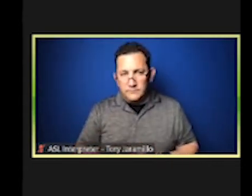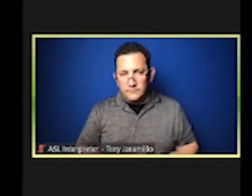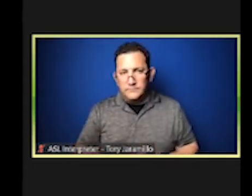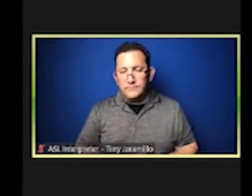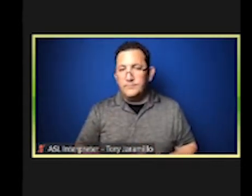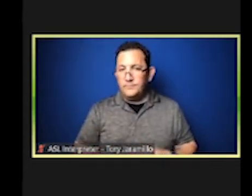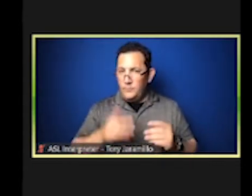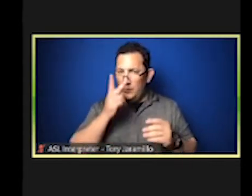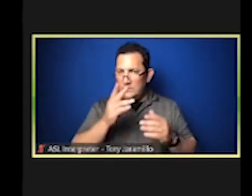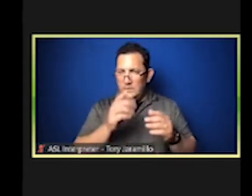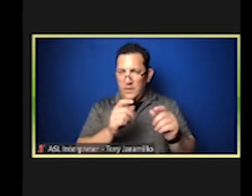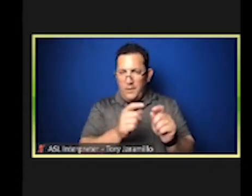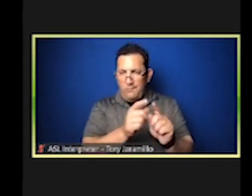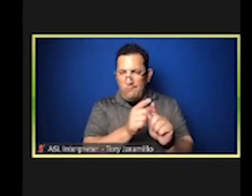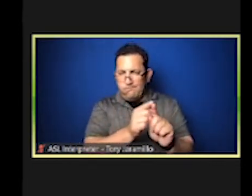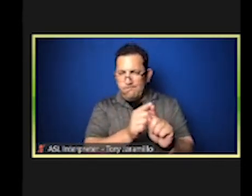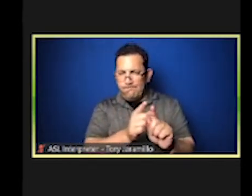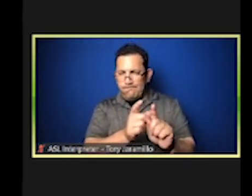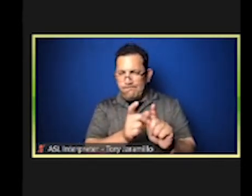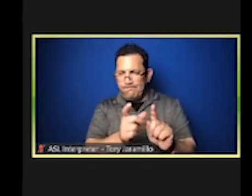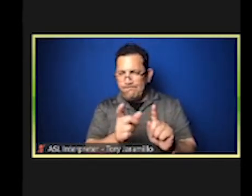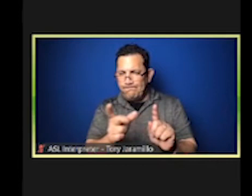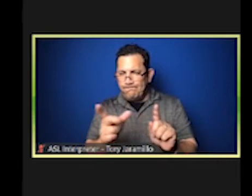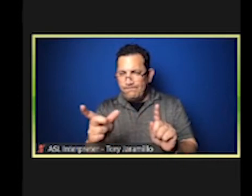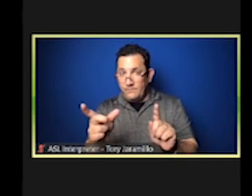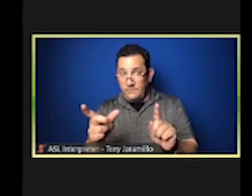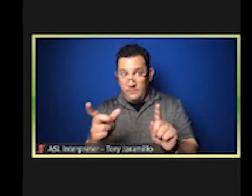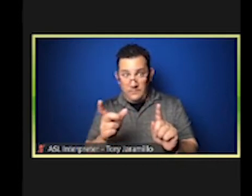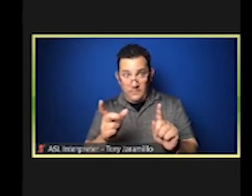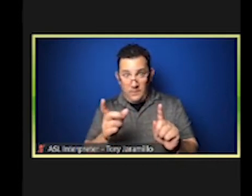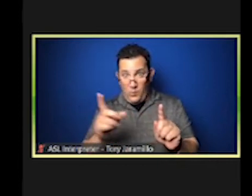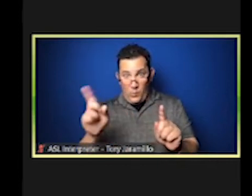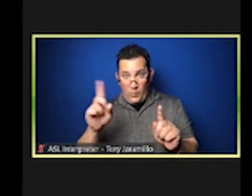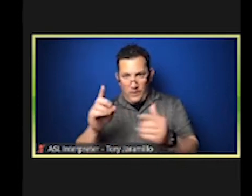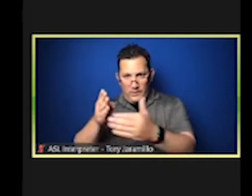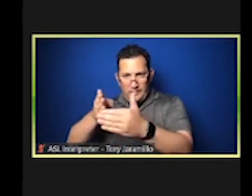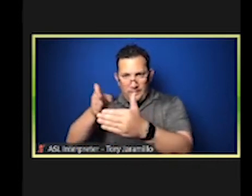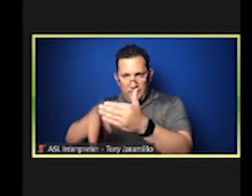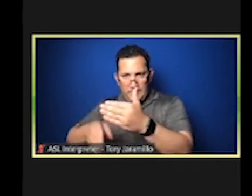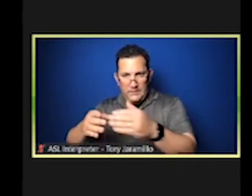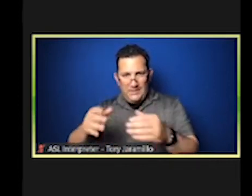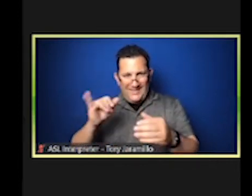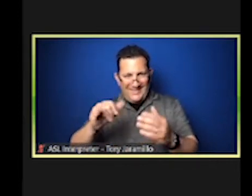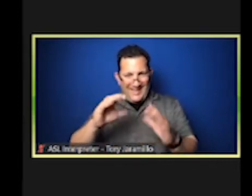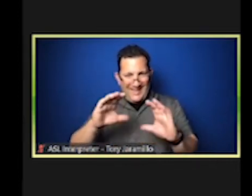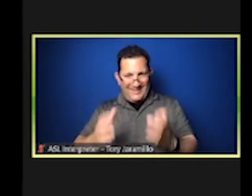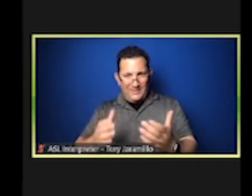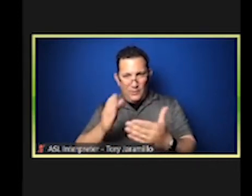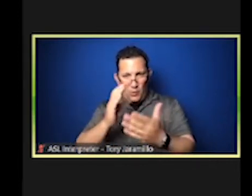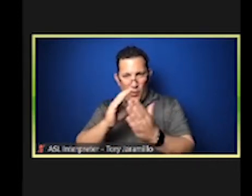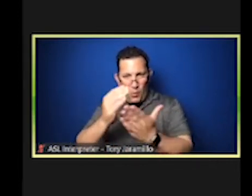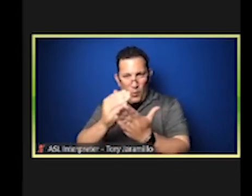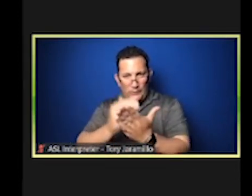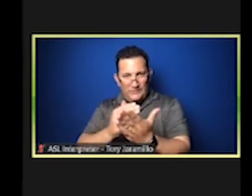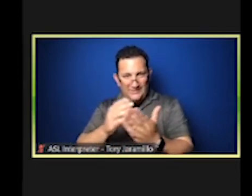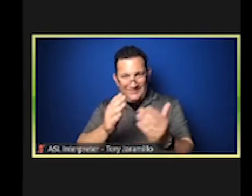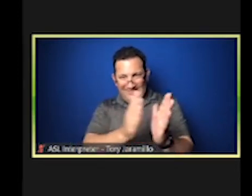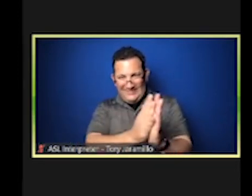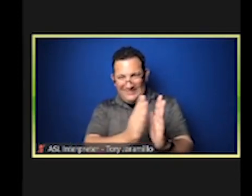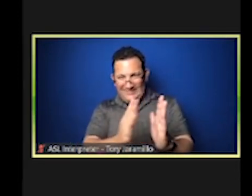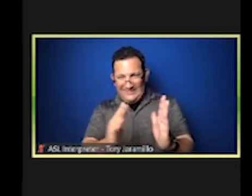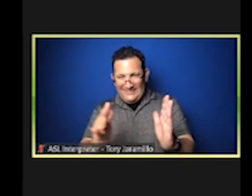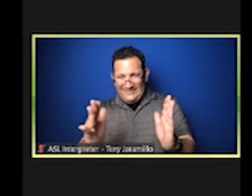And the progress bar shows where they are at in the completion of a course, right here. This is the